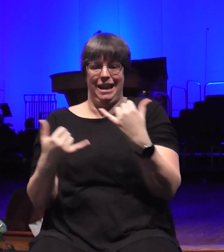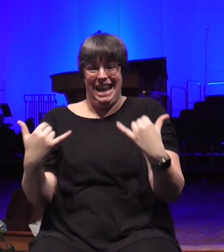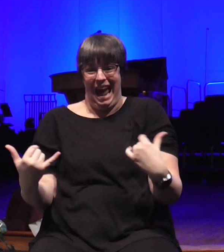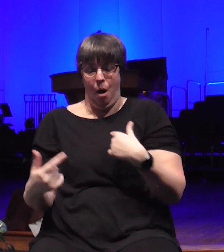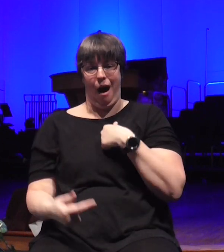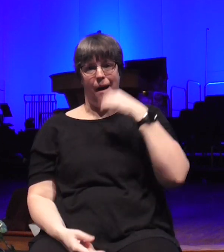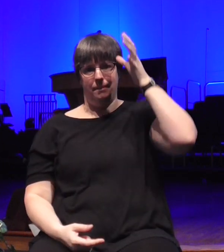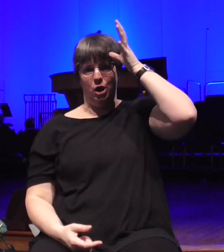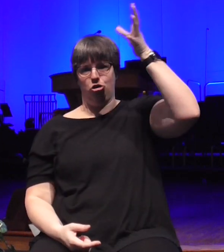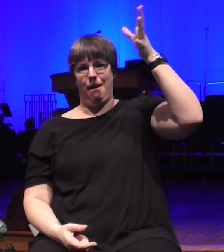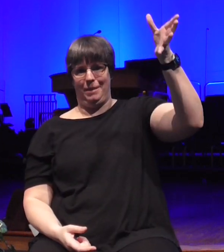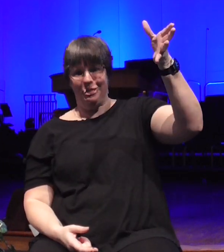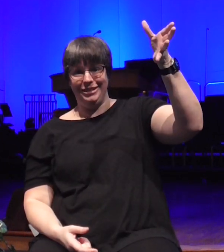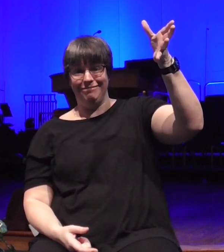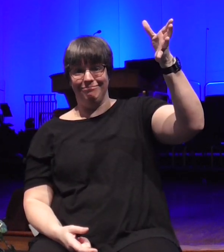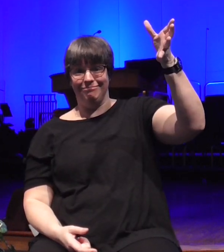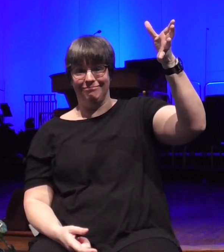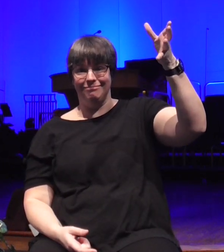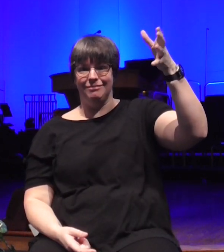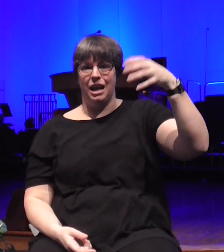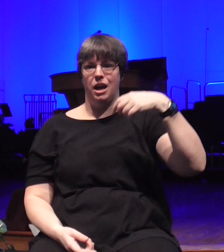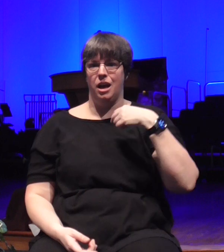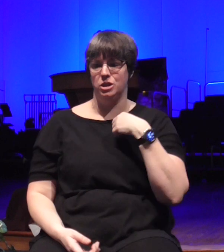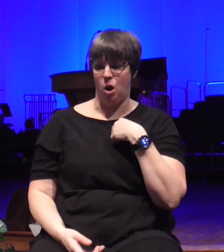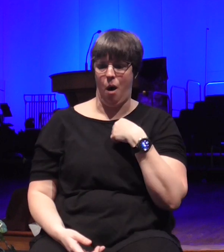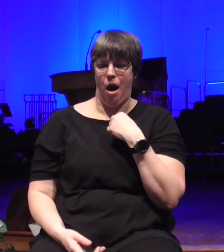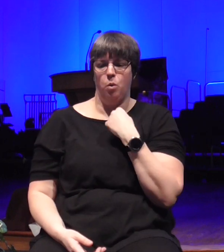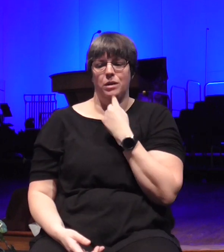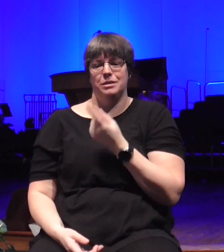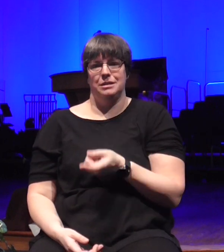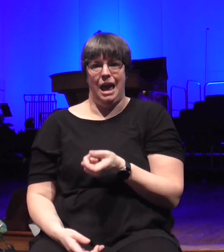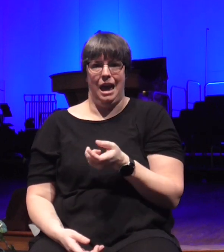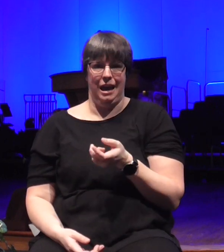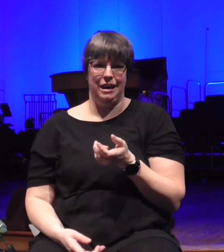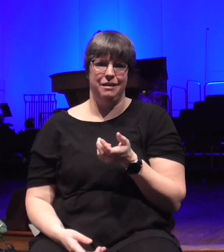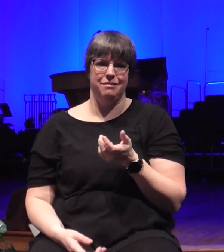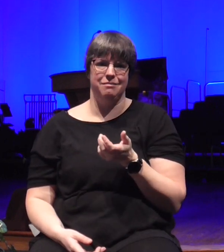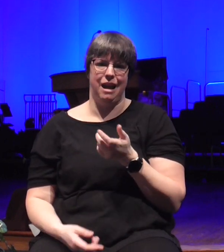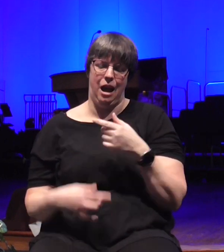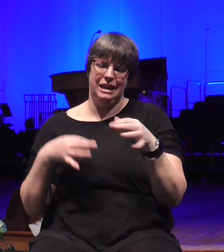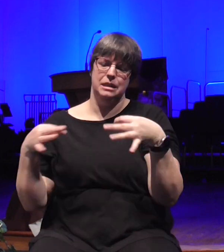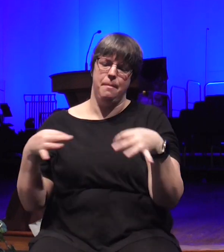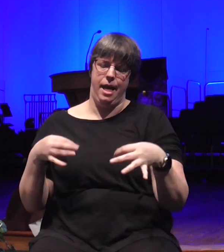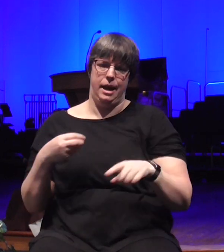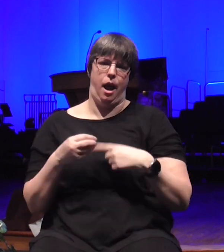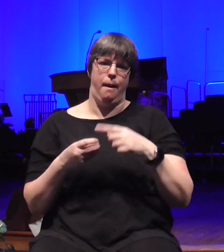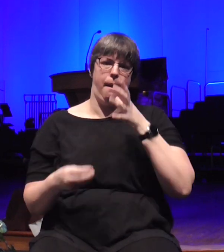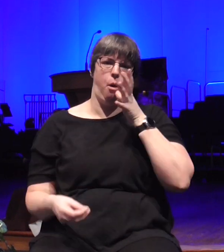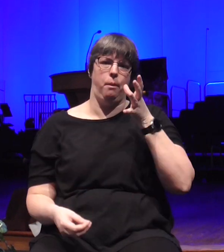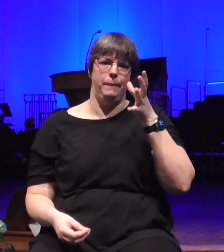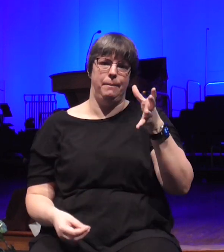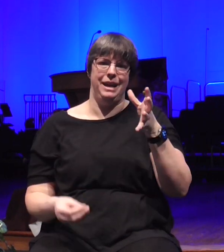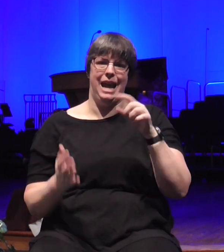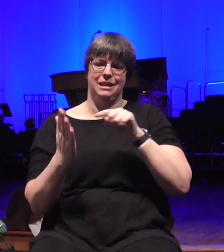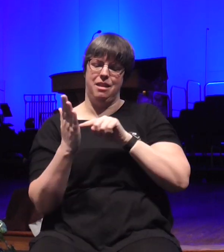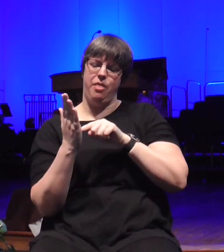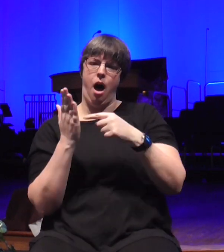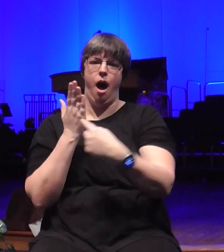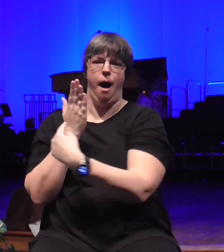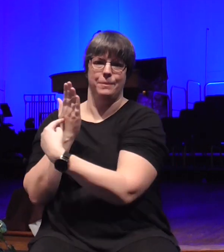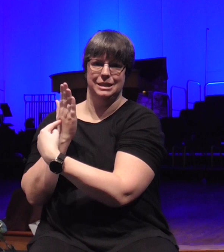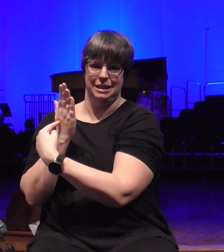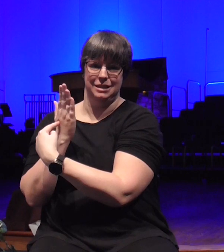I'll just say, talk to her about it, because there's another side to pain. Feel your feelings. Don't stuff